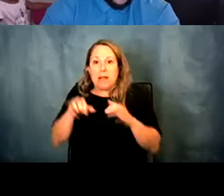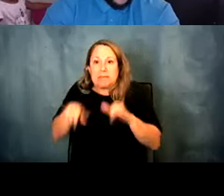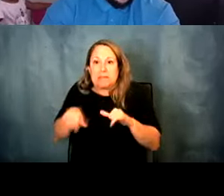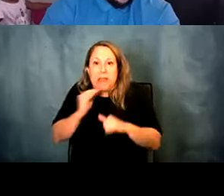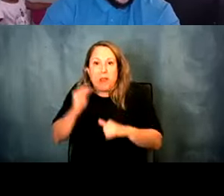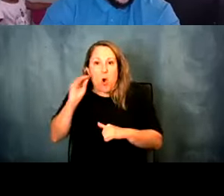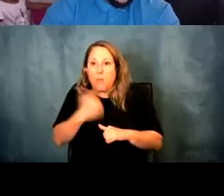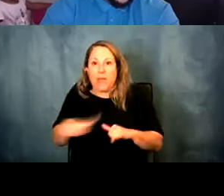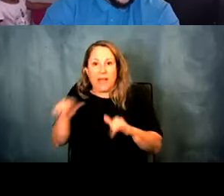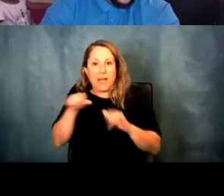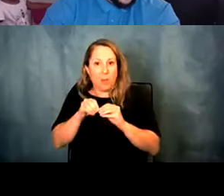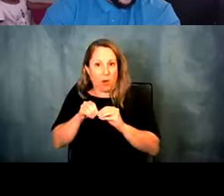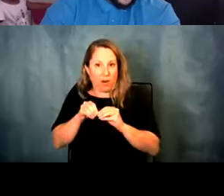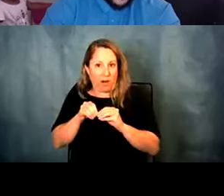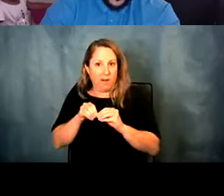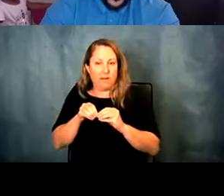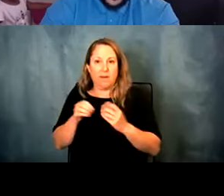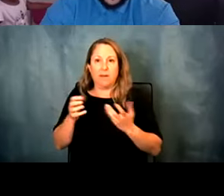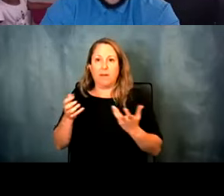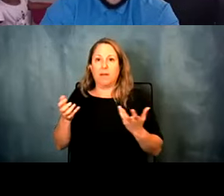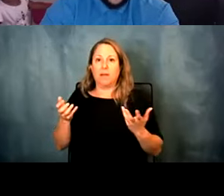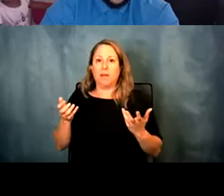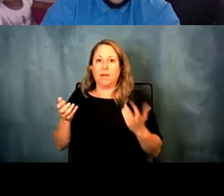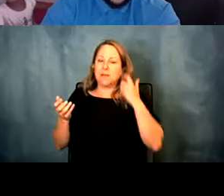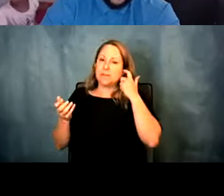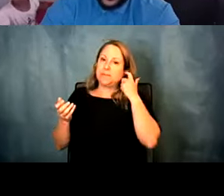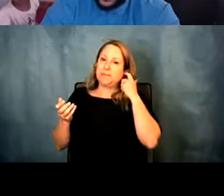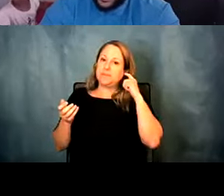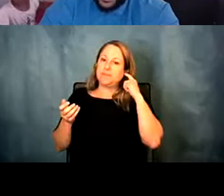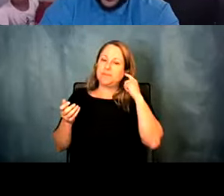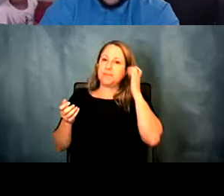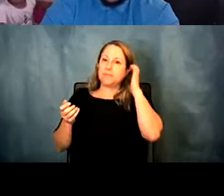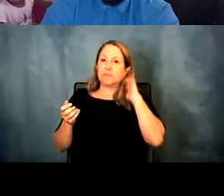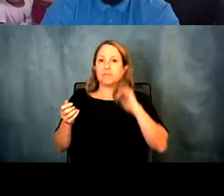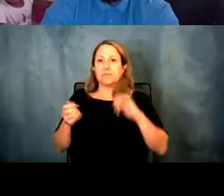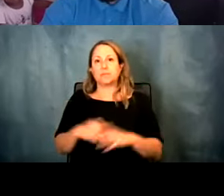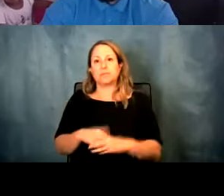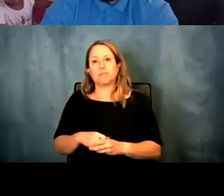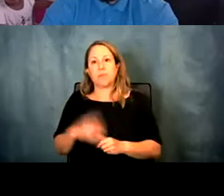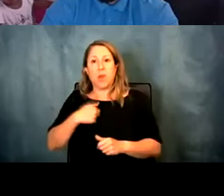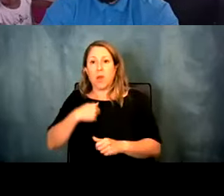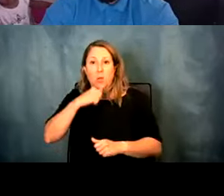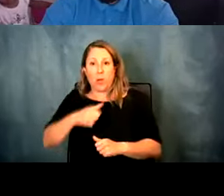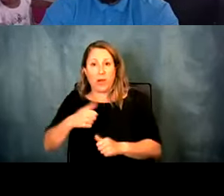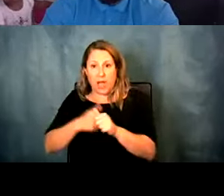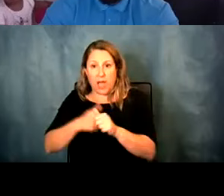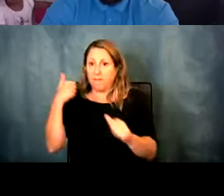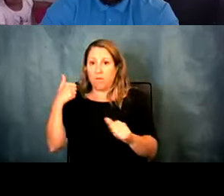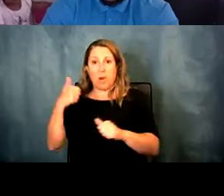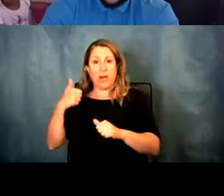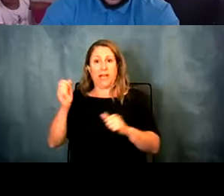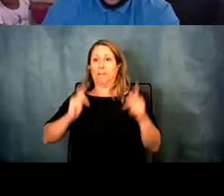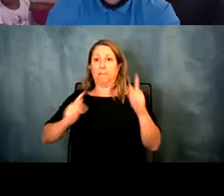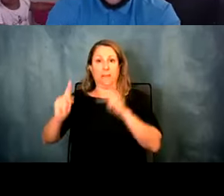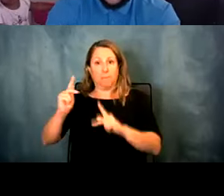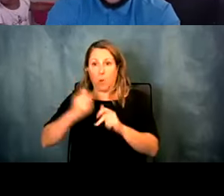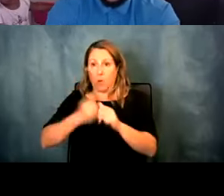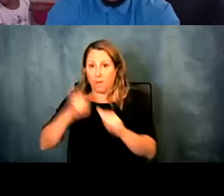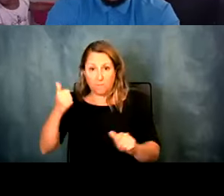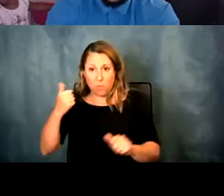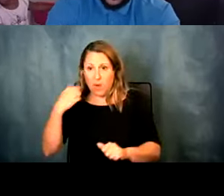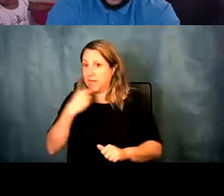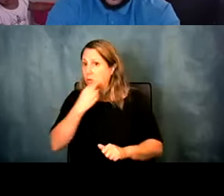longer living into a society to where we are all avoiding restaurants, avoiding public